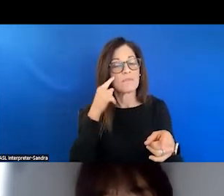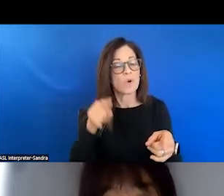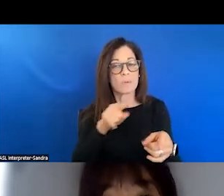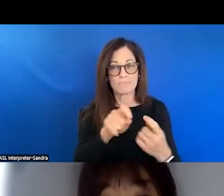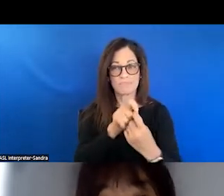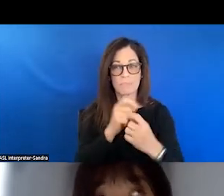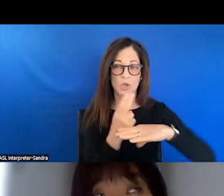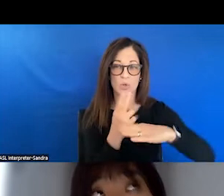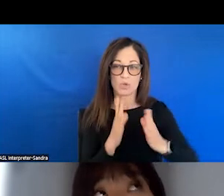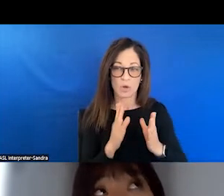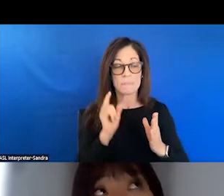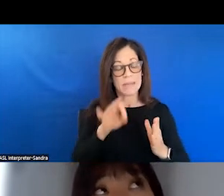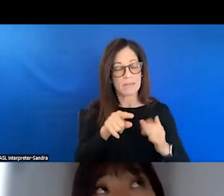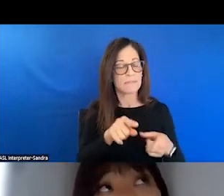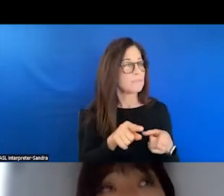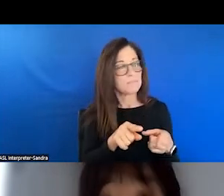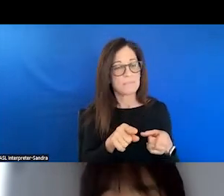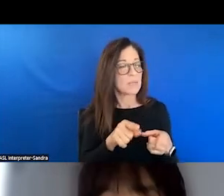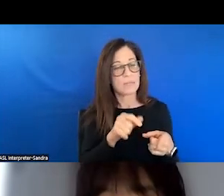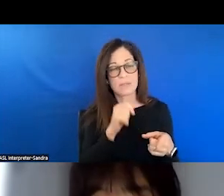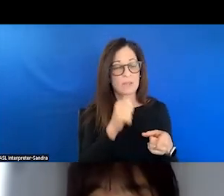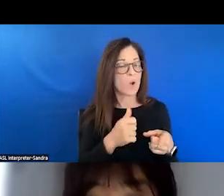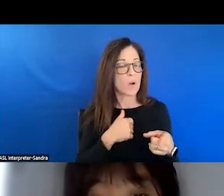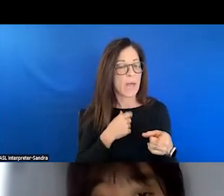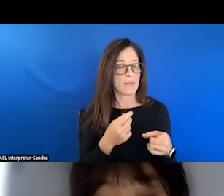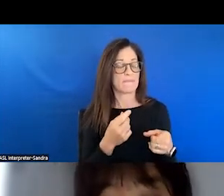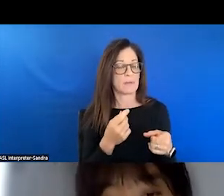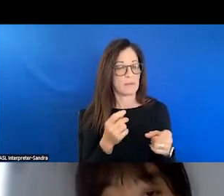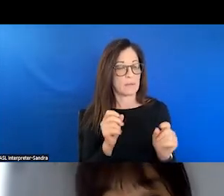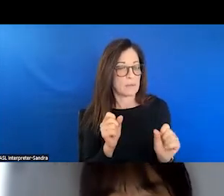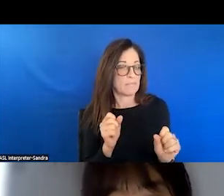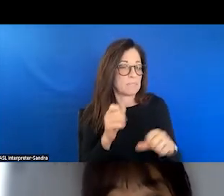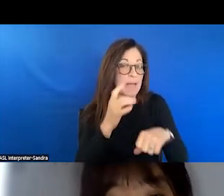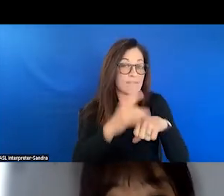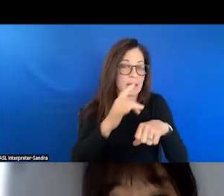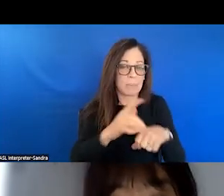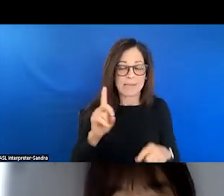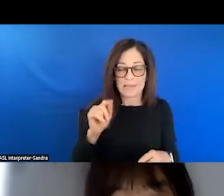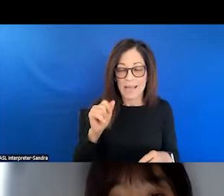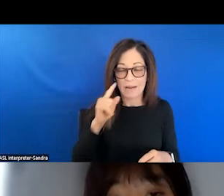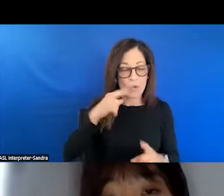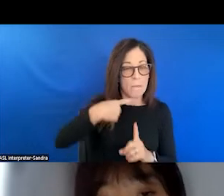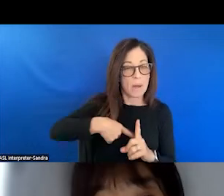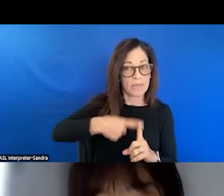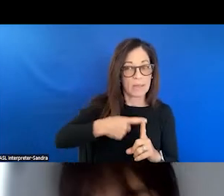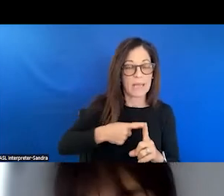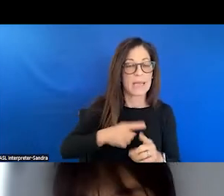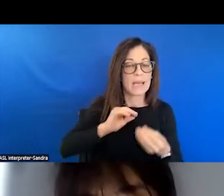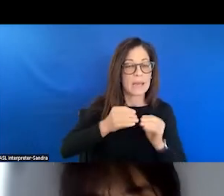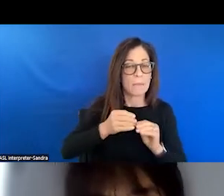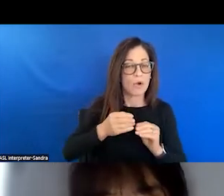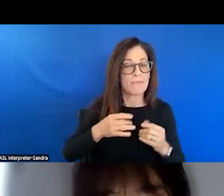specific user, if they don't have readily available the data on the monthly episodes, they could also